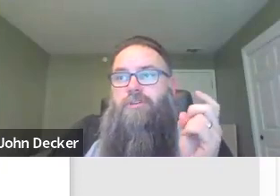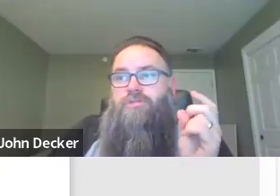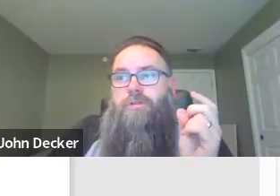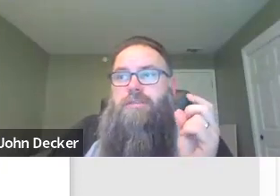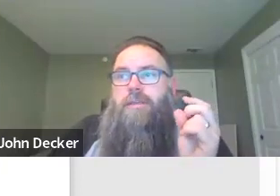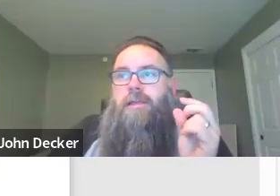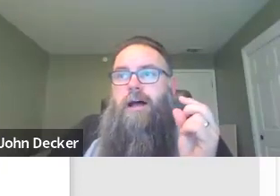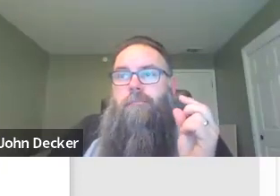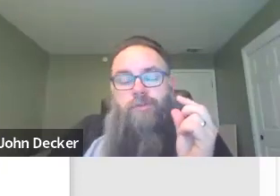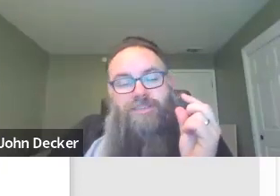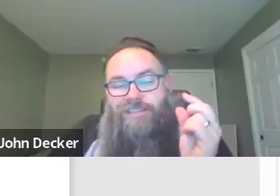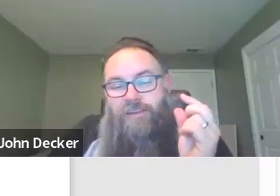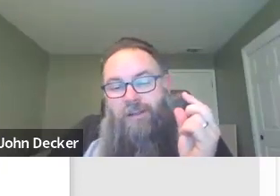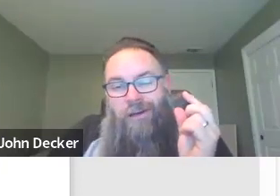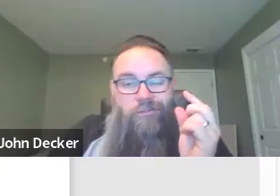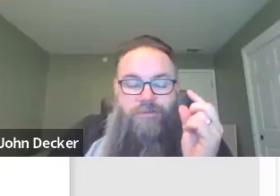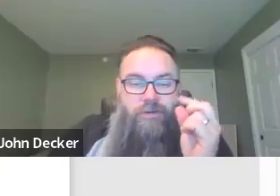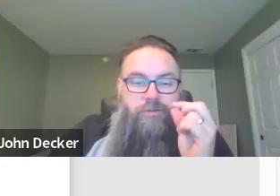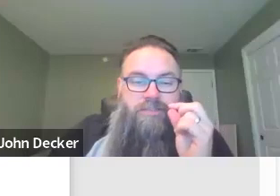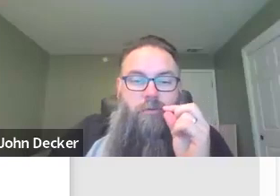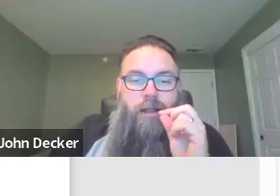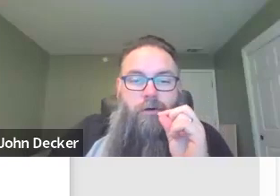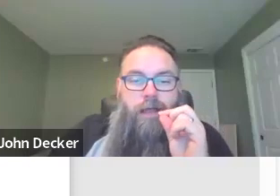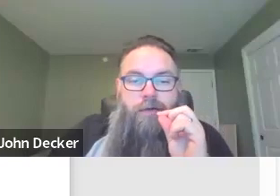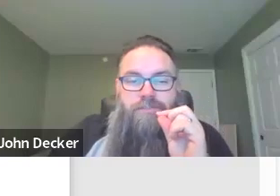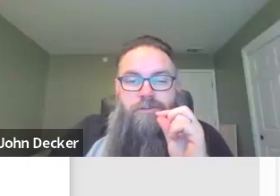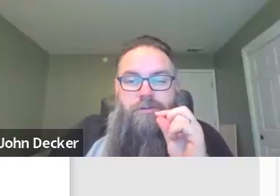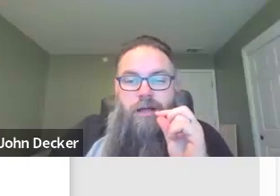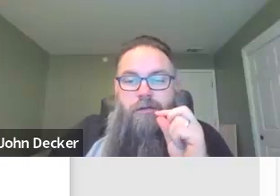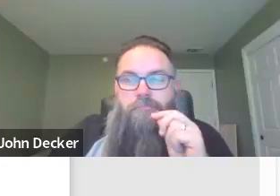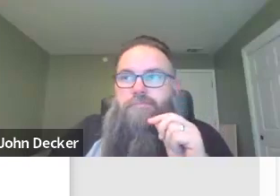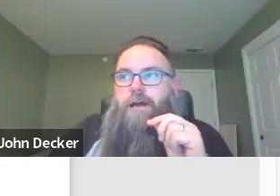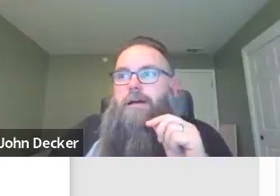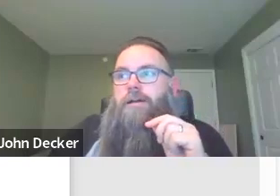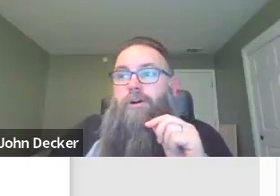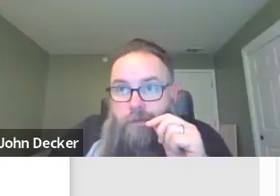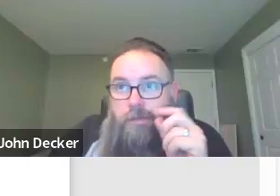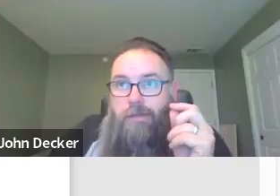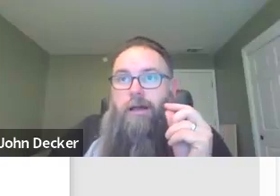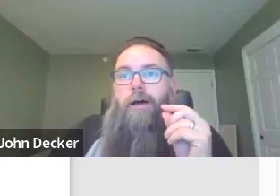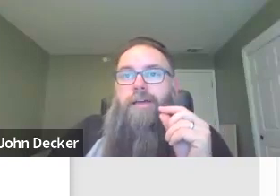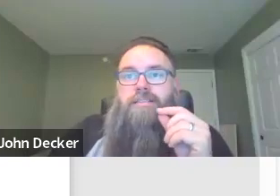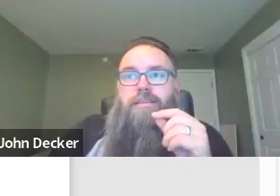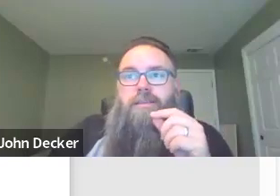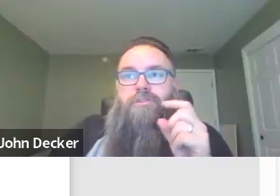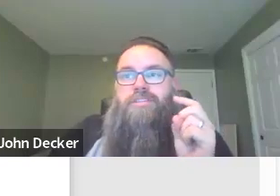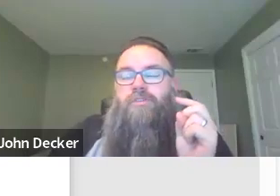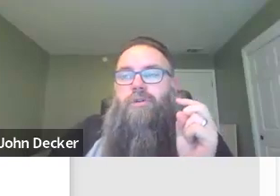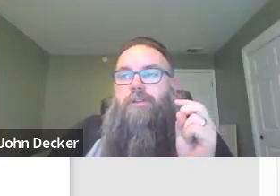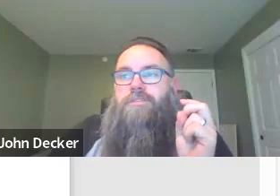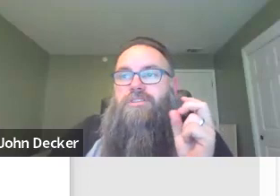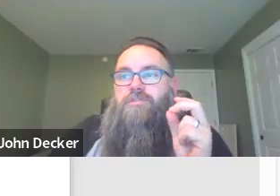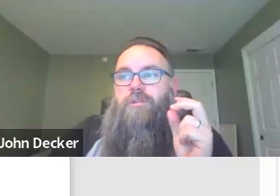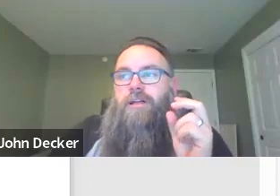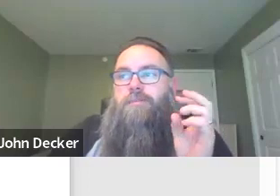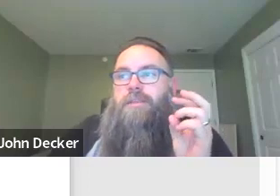for individuals. There was a significant amount of those materials that went out after COVID, as the emergency